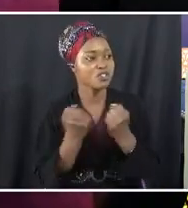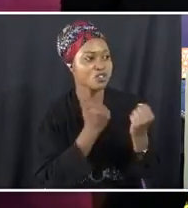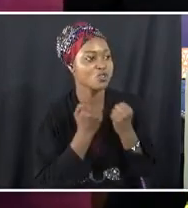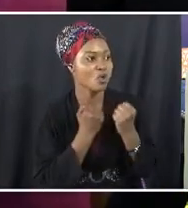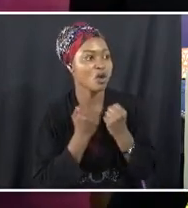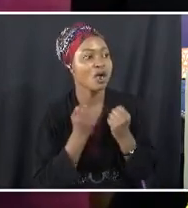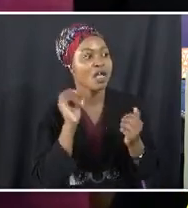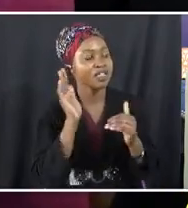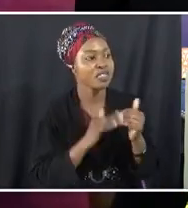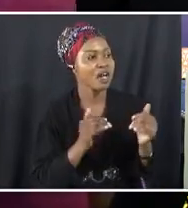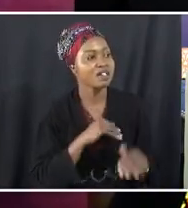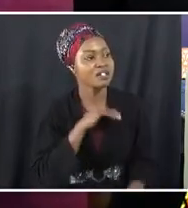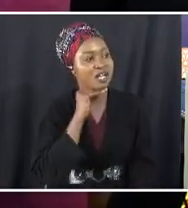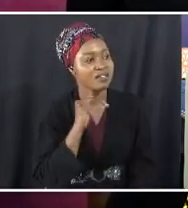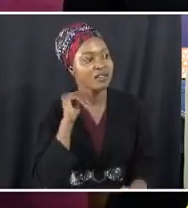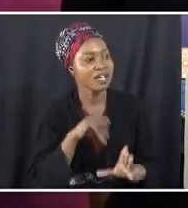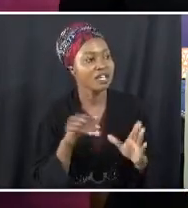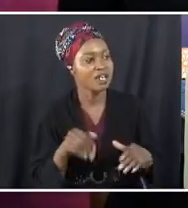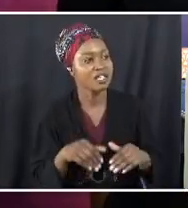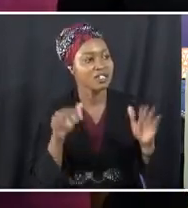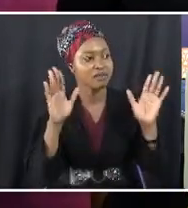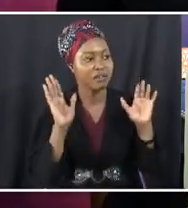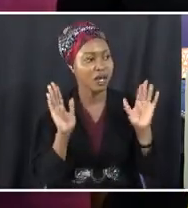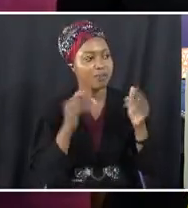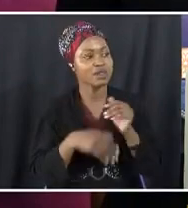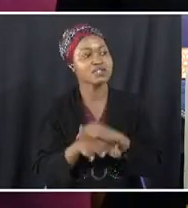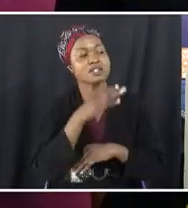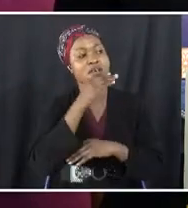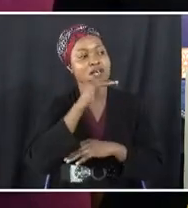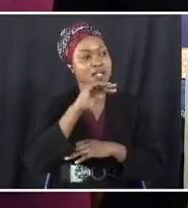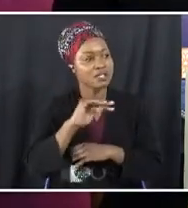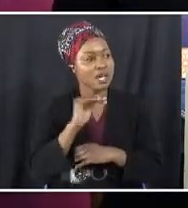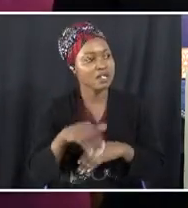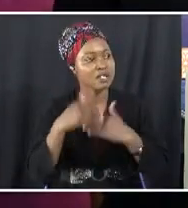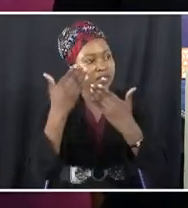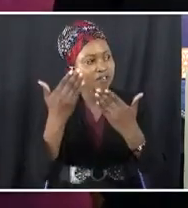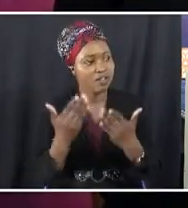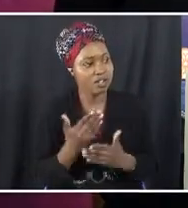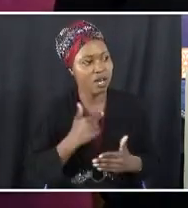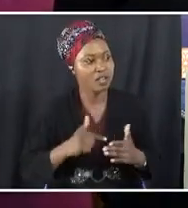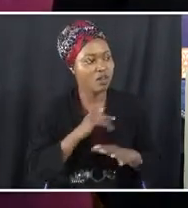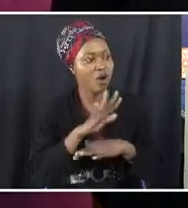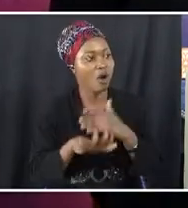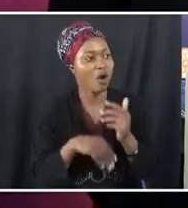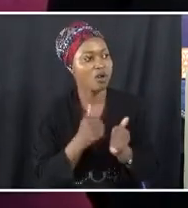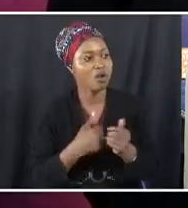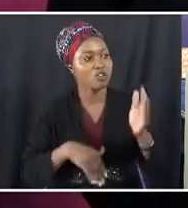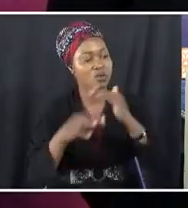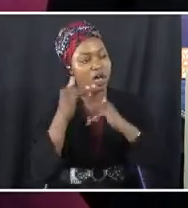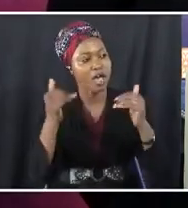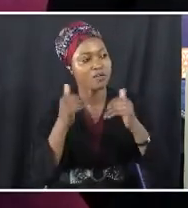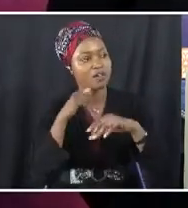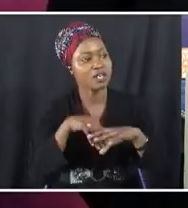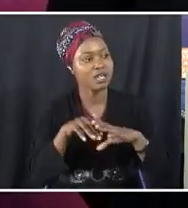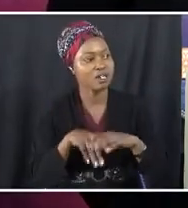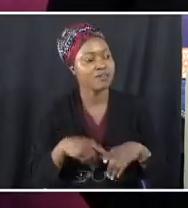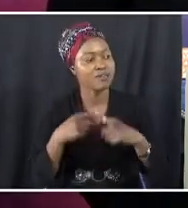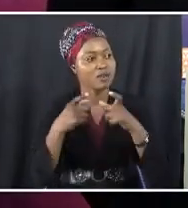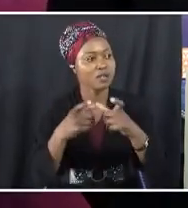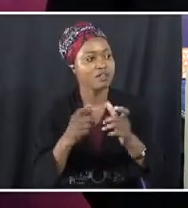than death. In giving up his Son, he has poured out to us all of heaven in one